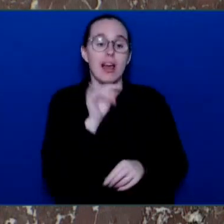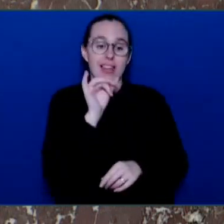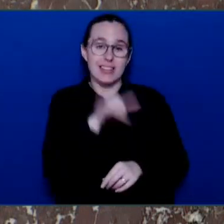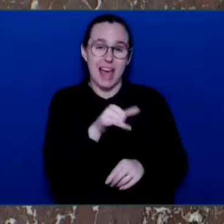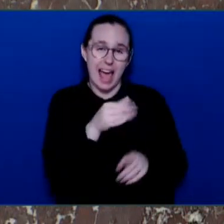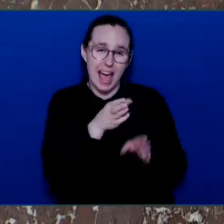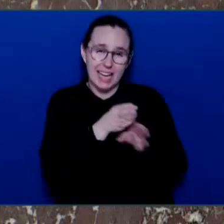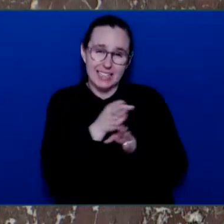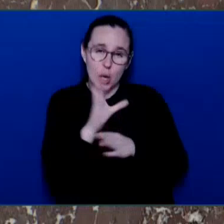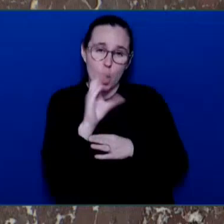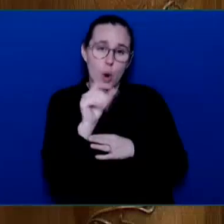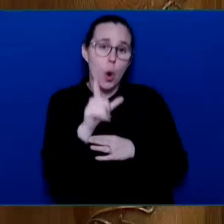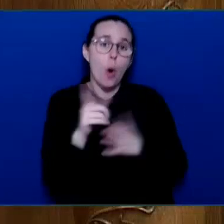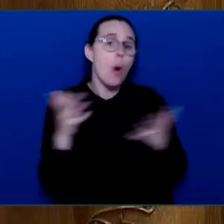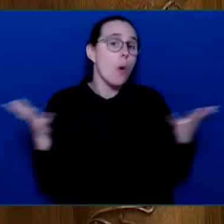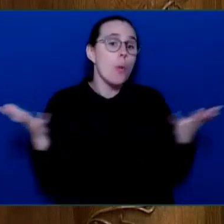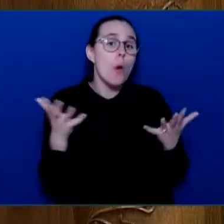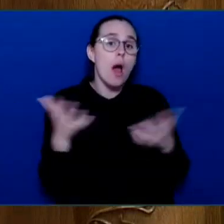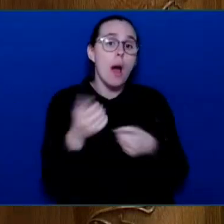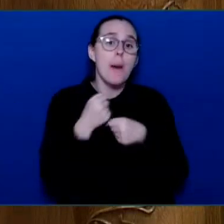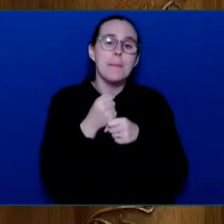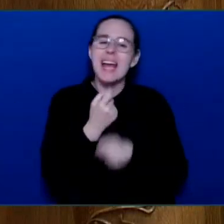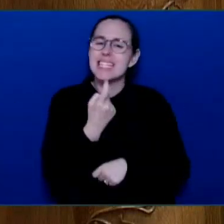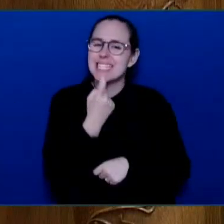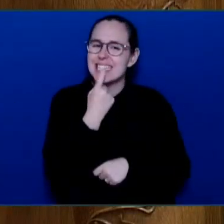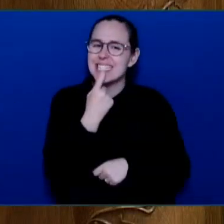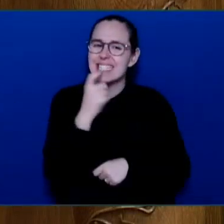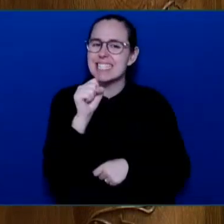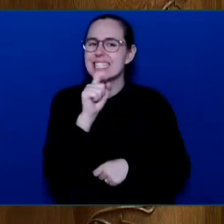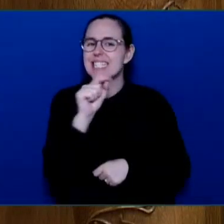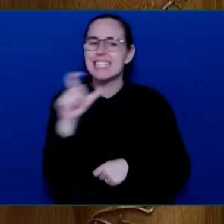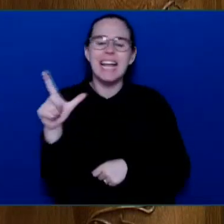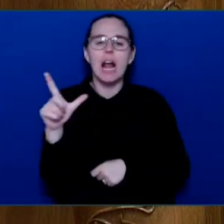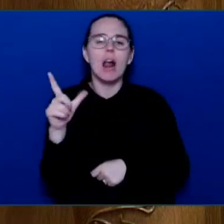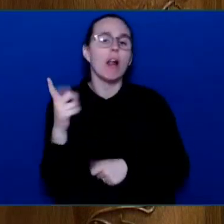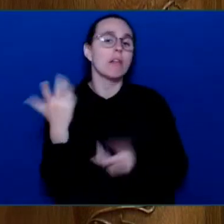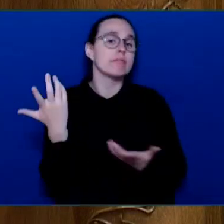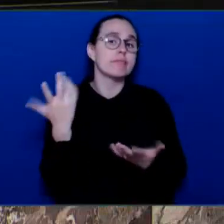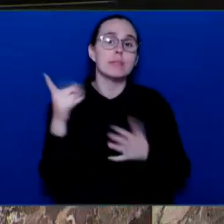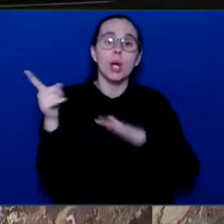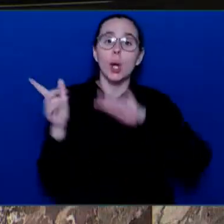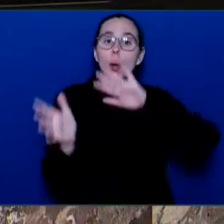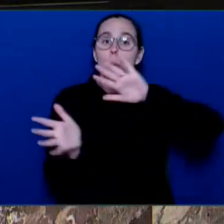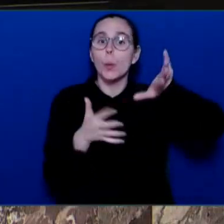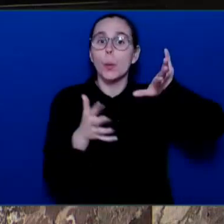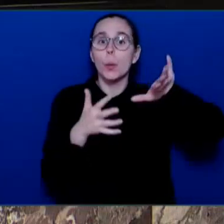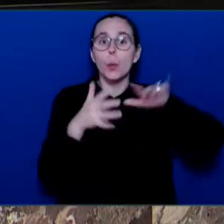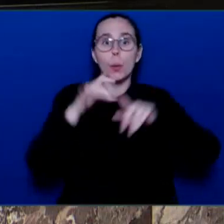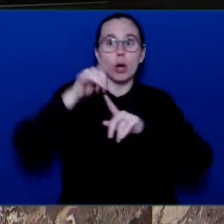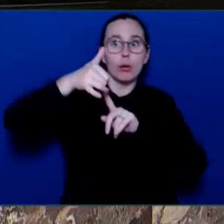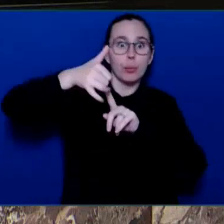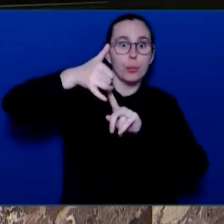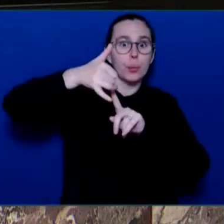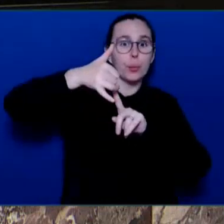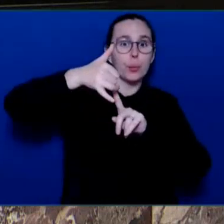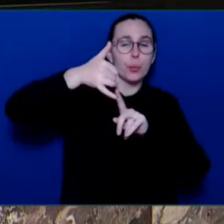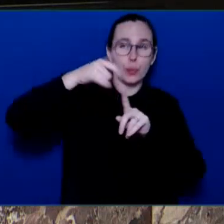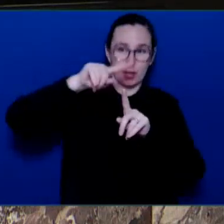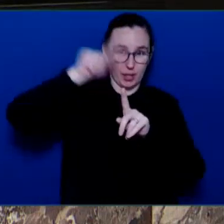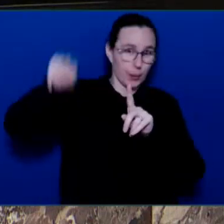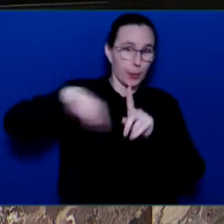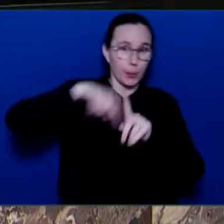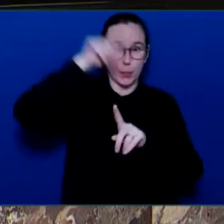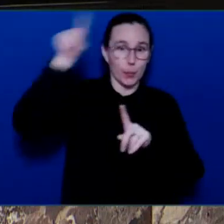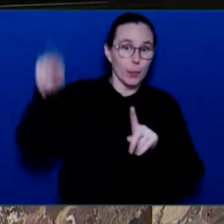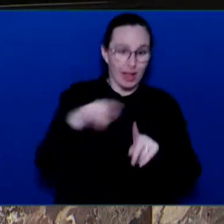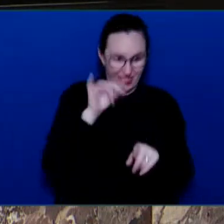economy. Member supplemental. Thank you, Speaker. I listened carefully and I didn't get an answer at all. Yes,